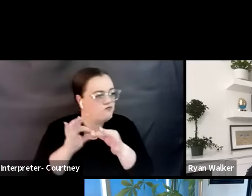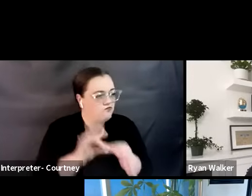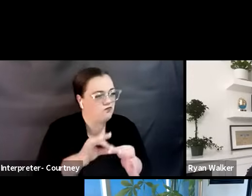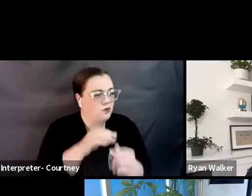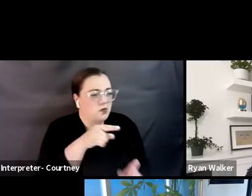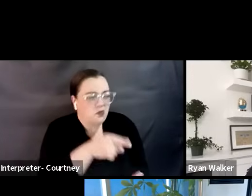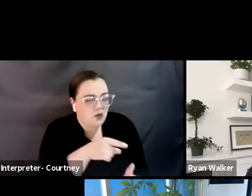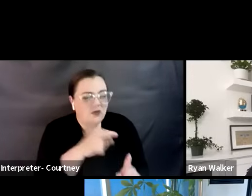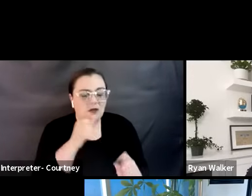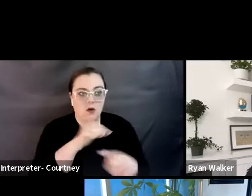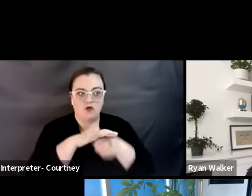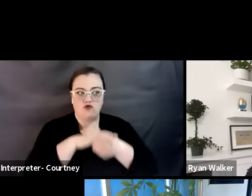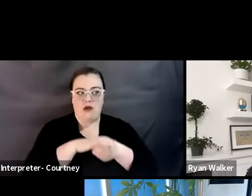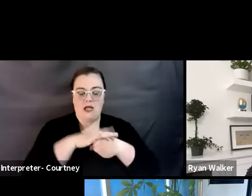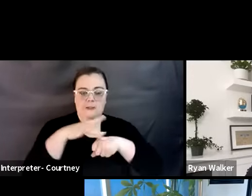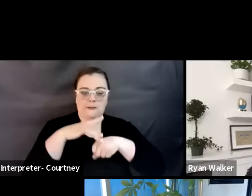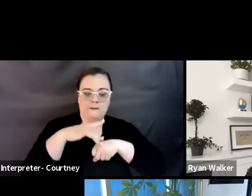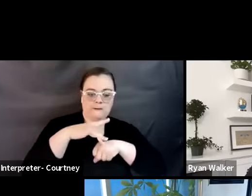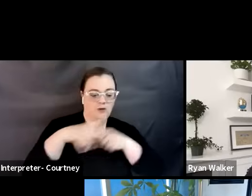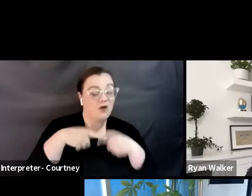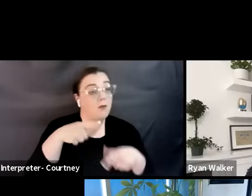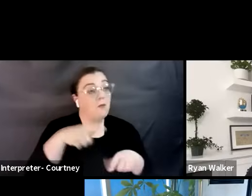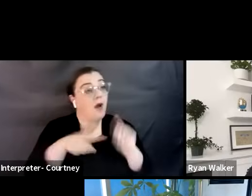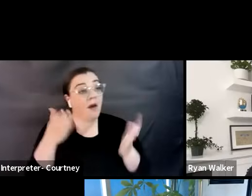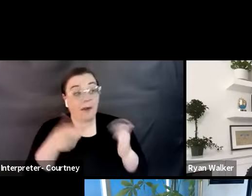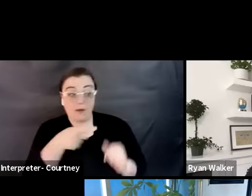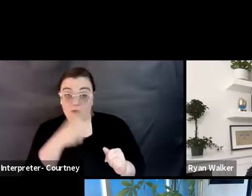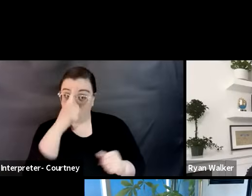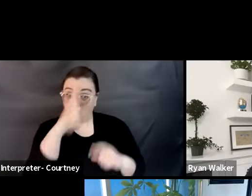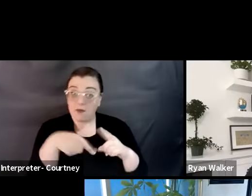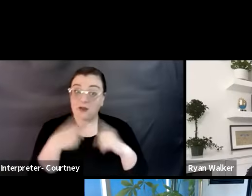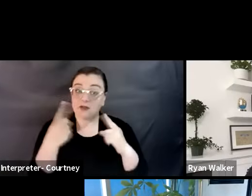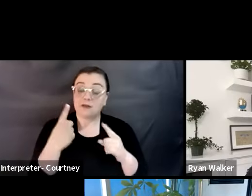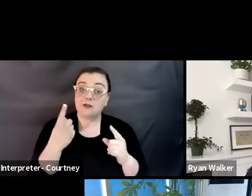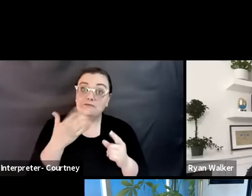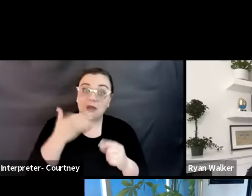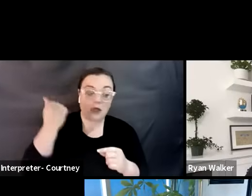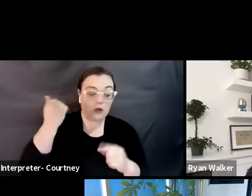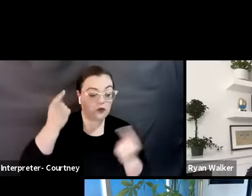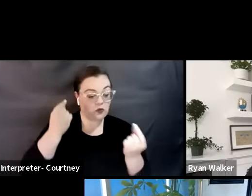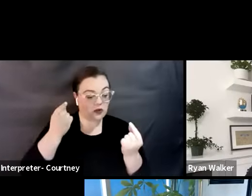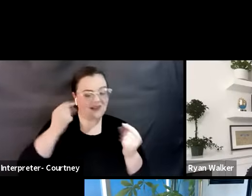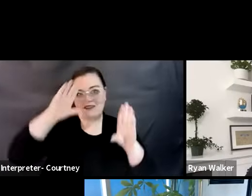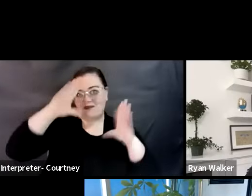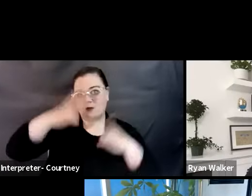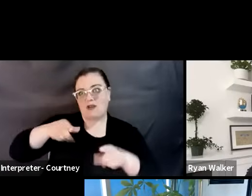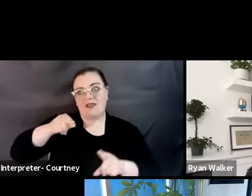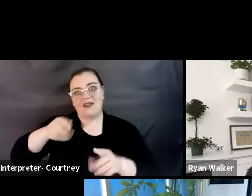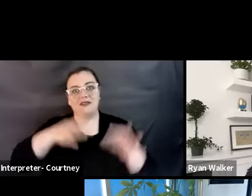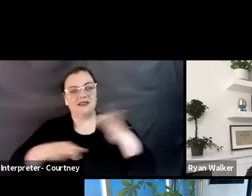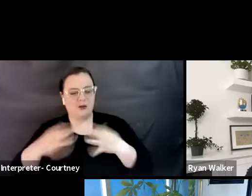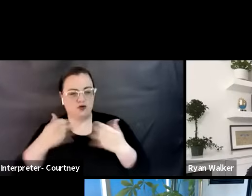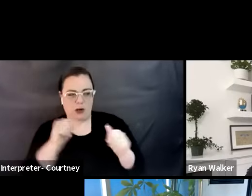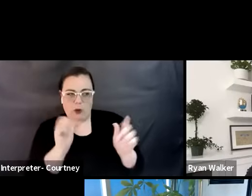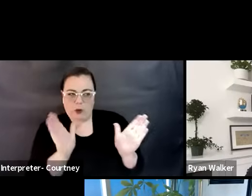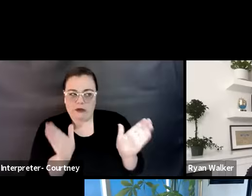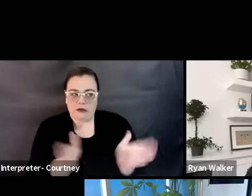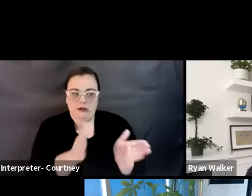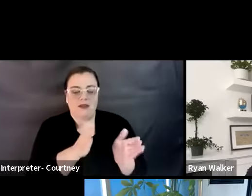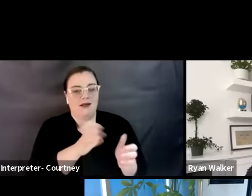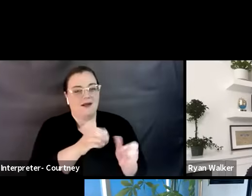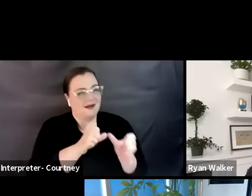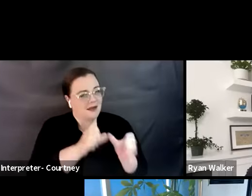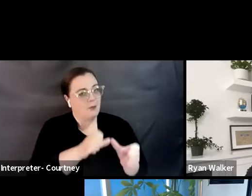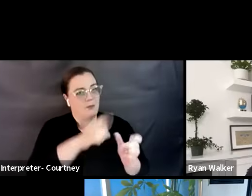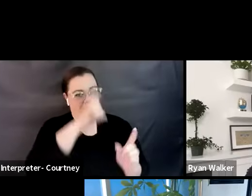let's not stress over that. But if you're looking for something productive to do, let's focus on this. And that way, keeping that positive energy moving